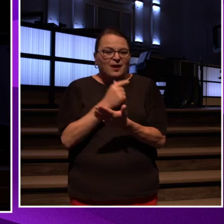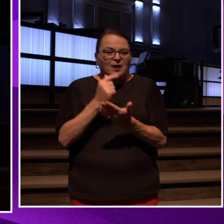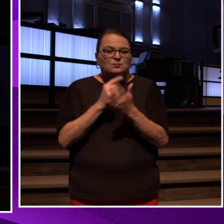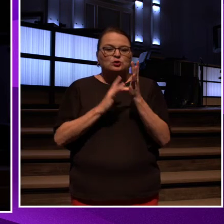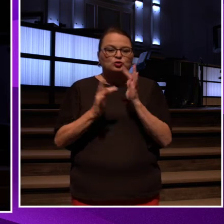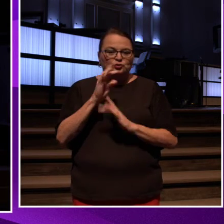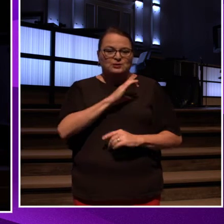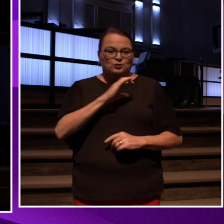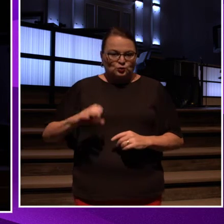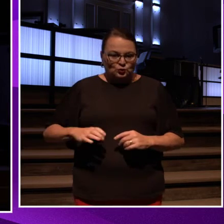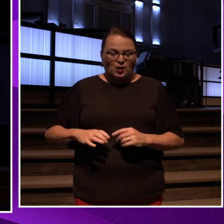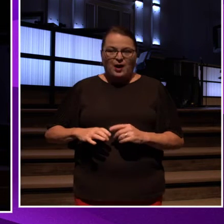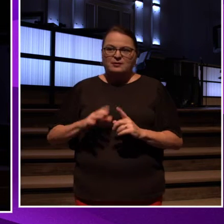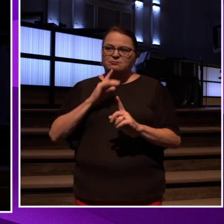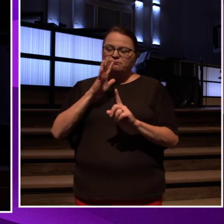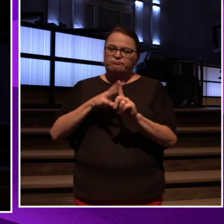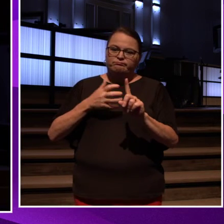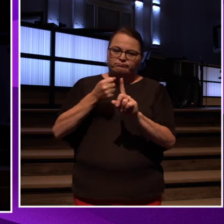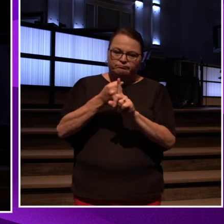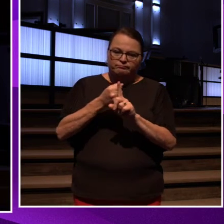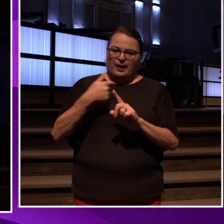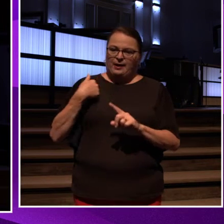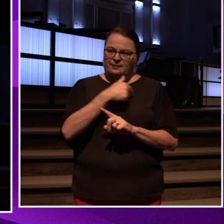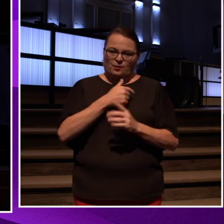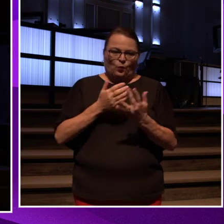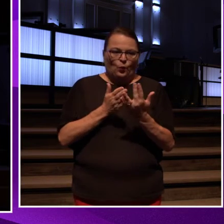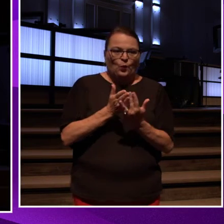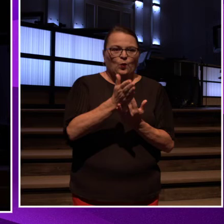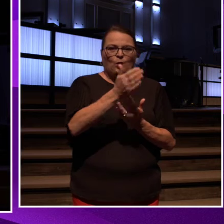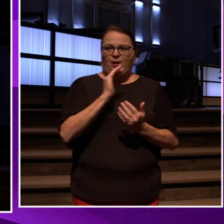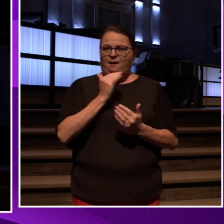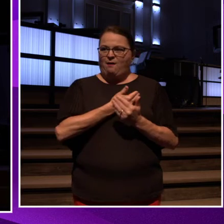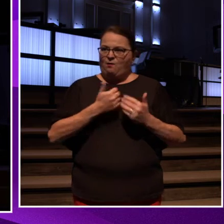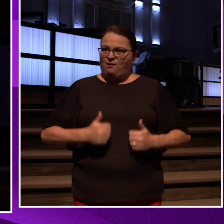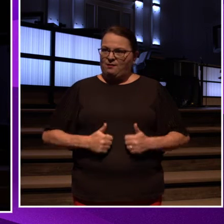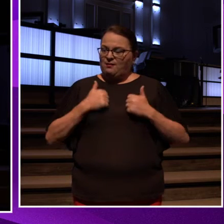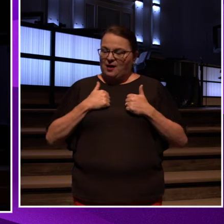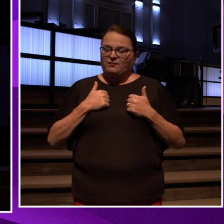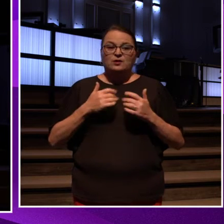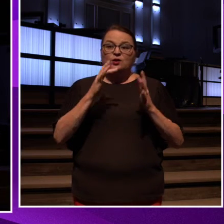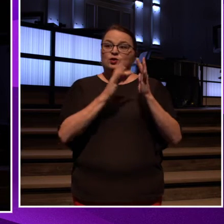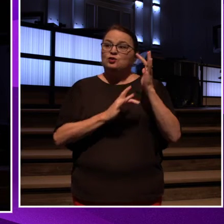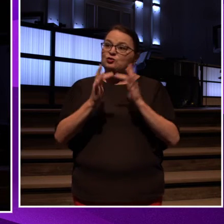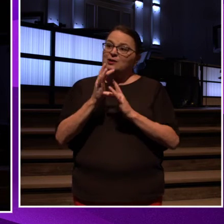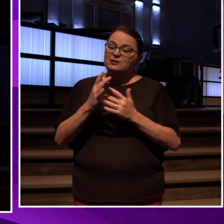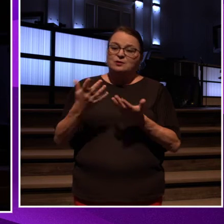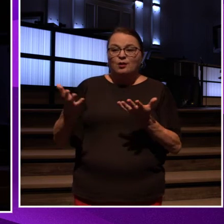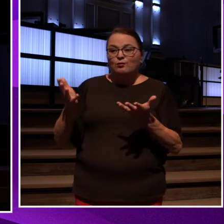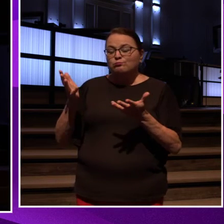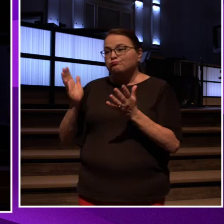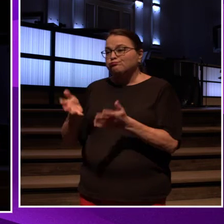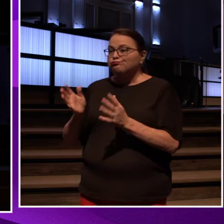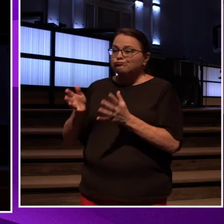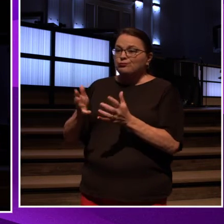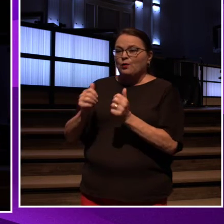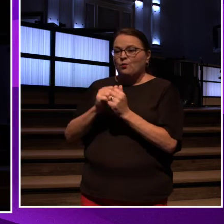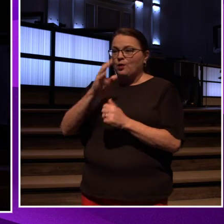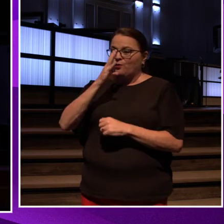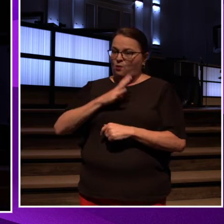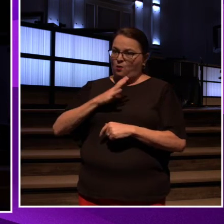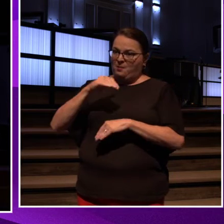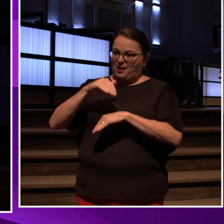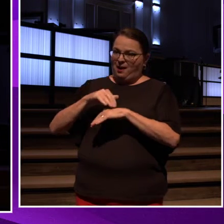Christ impacts us as we go through life. Now, Jesus conversed with the woman at the well, and she came to a full